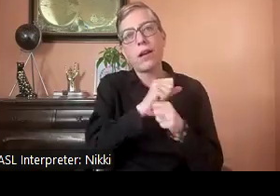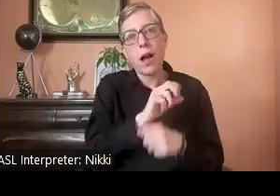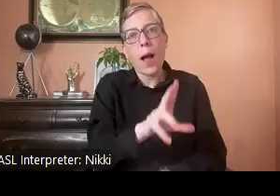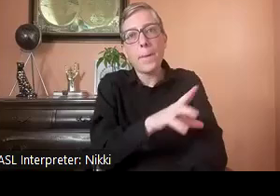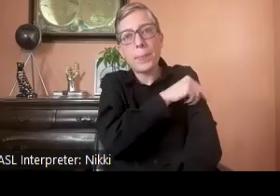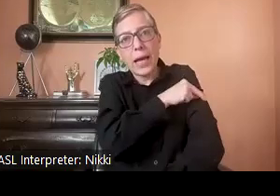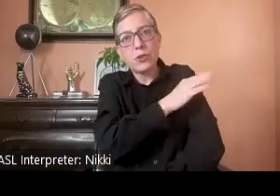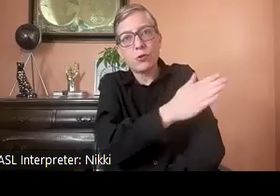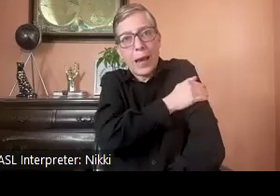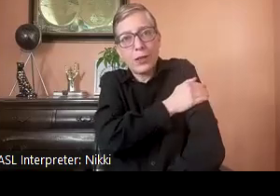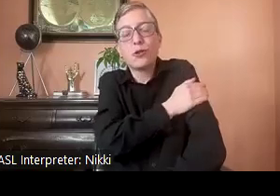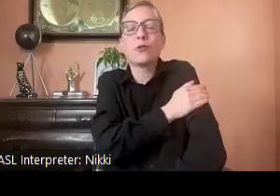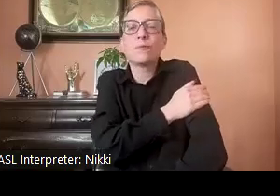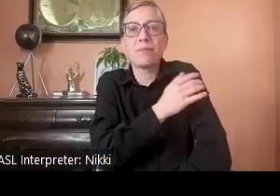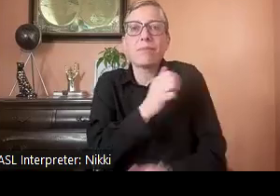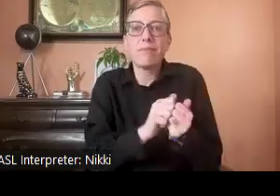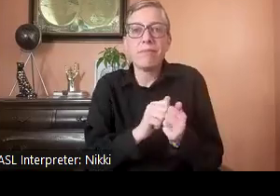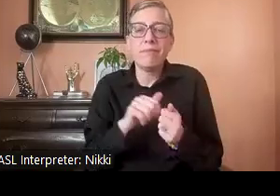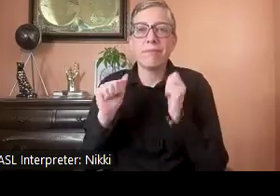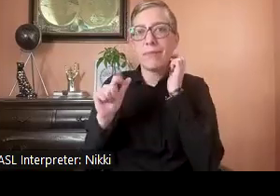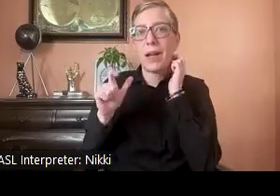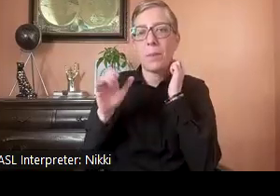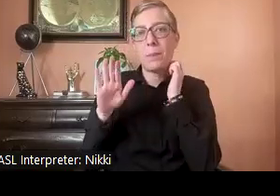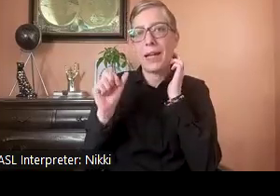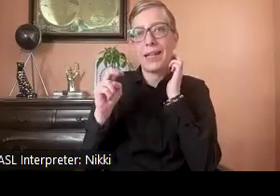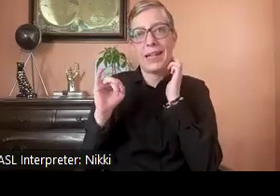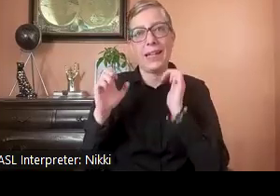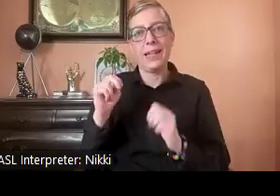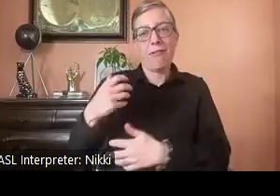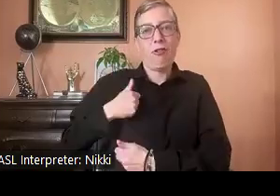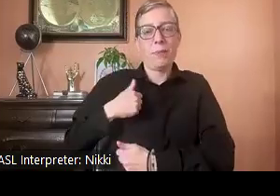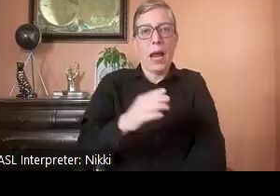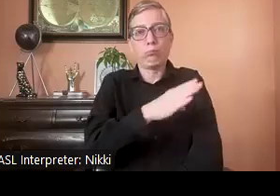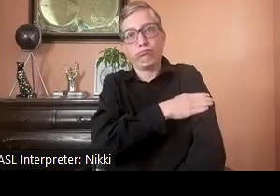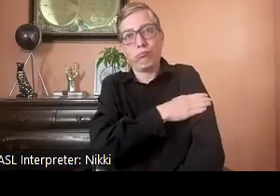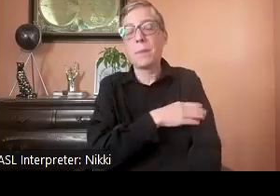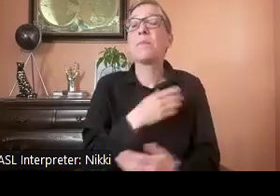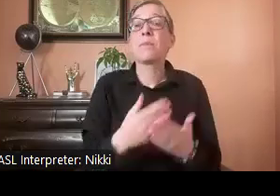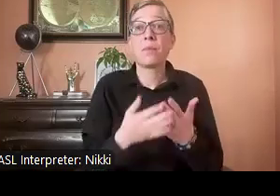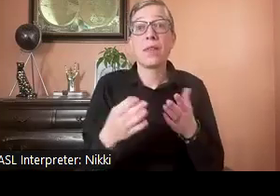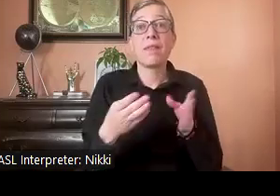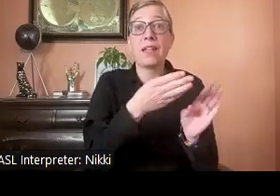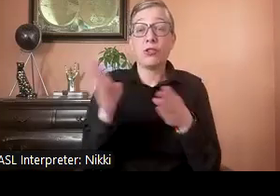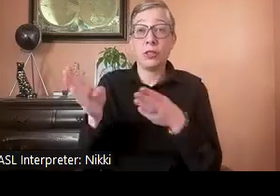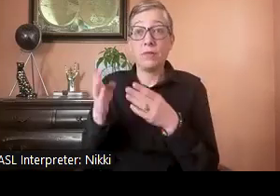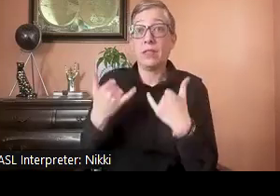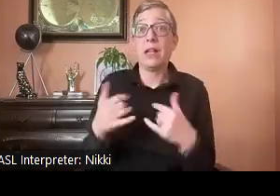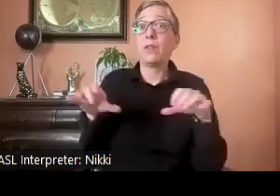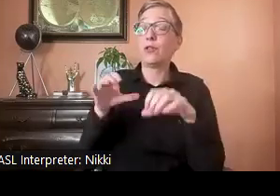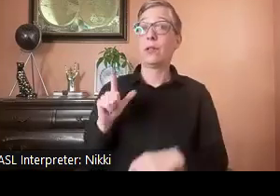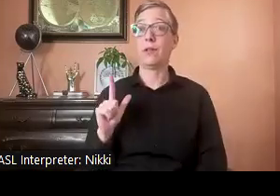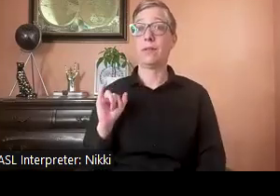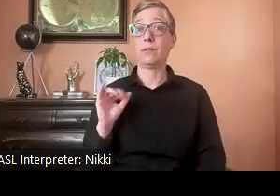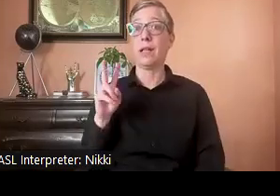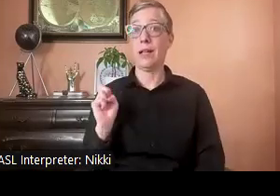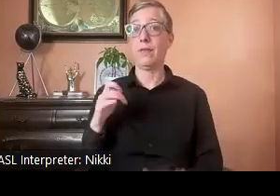their model. As you can see in the last few years, they went away from streaming. They're doing live events now. I mean, it's part of their model. They got